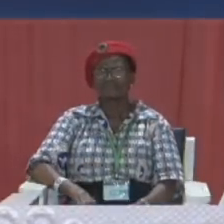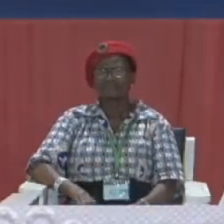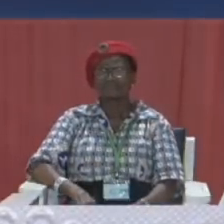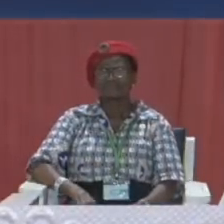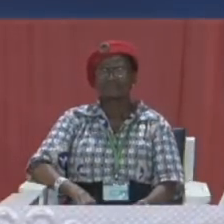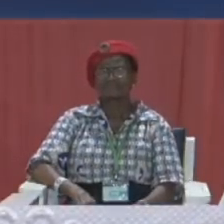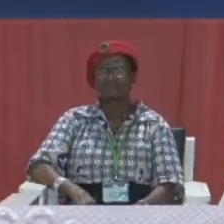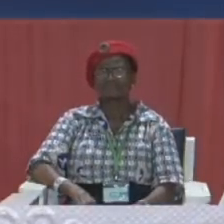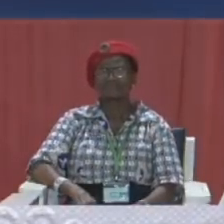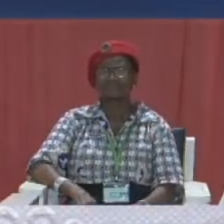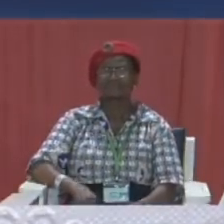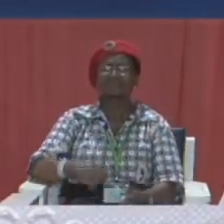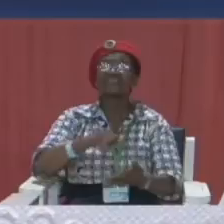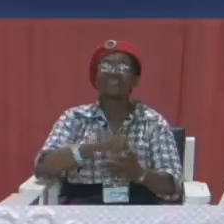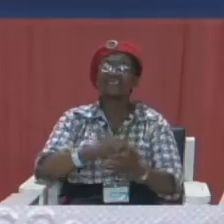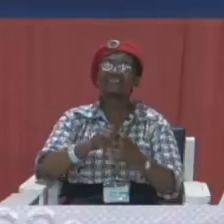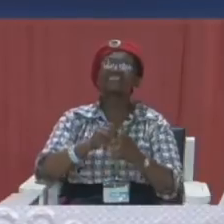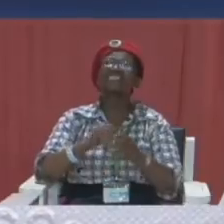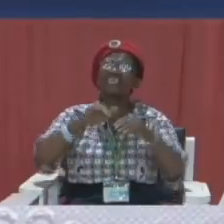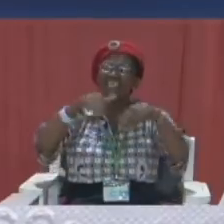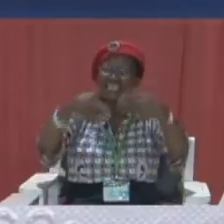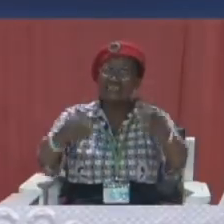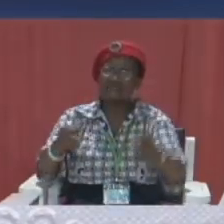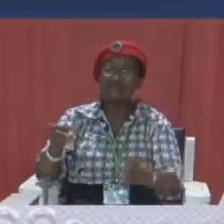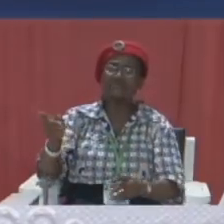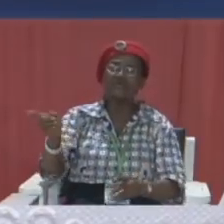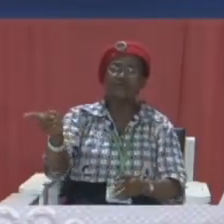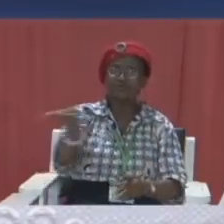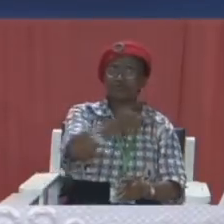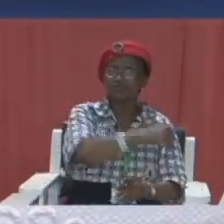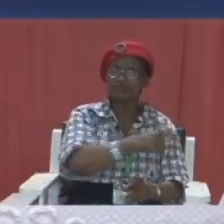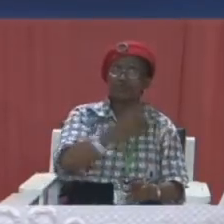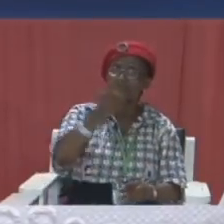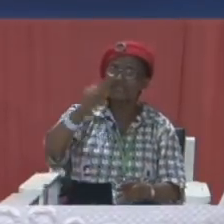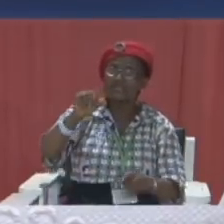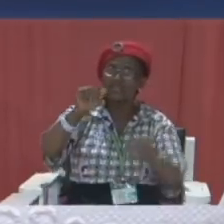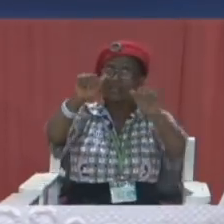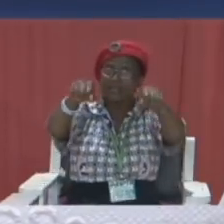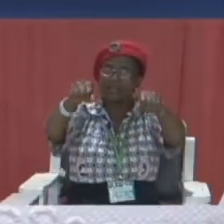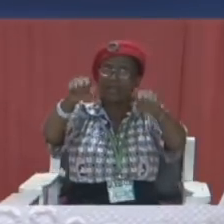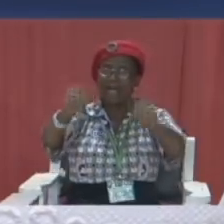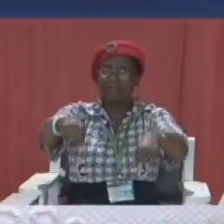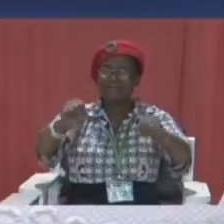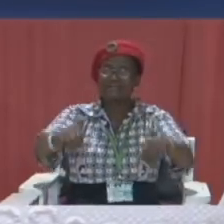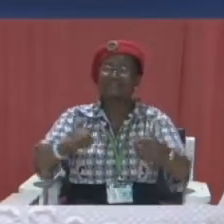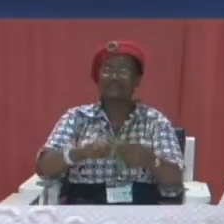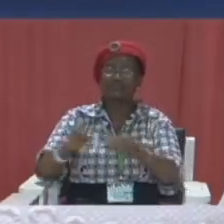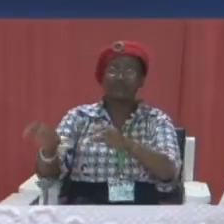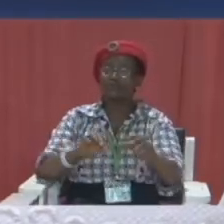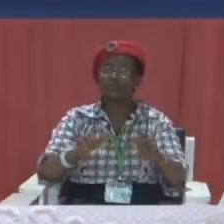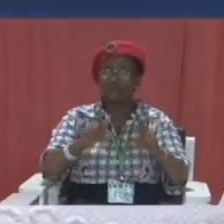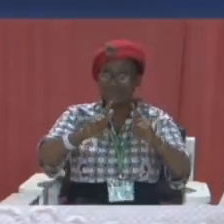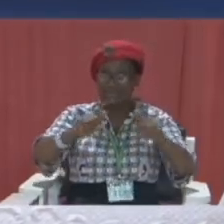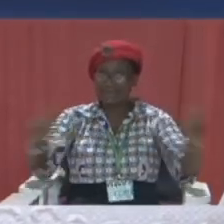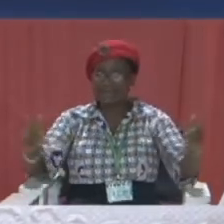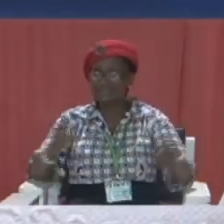wa. It gives you the ability to do great things. O fun o ni okun lati le se ohun